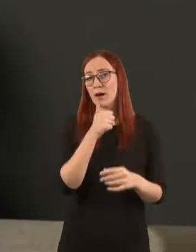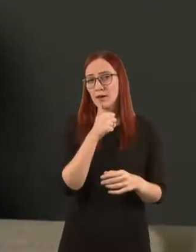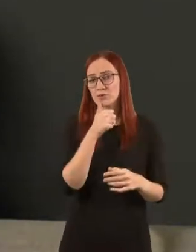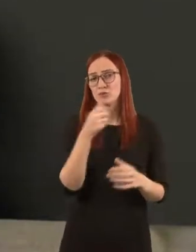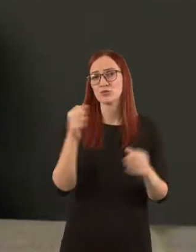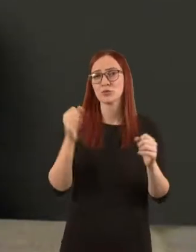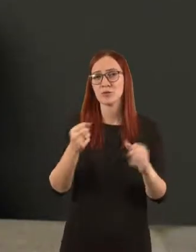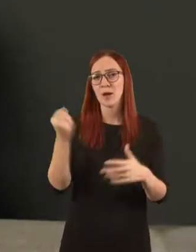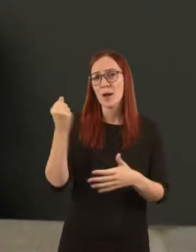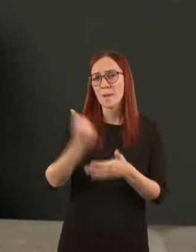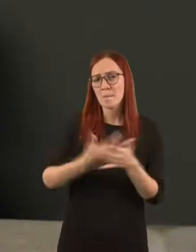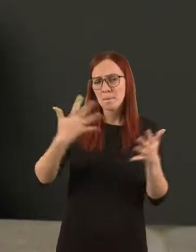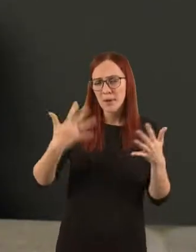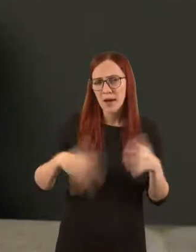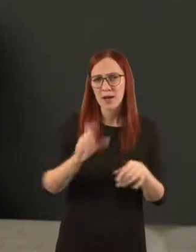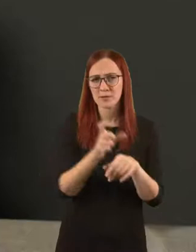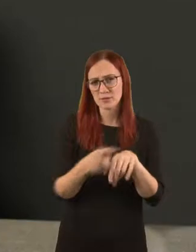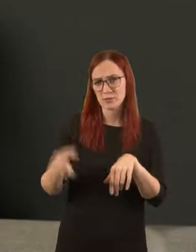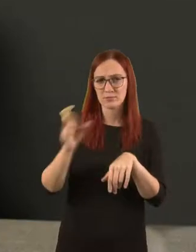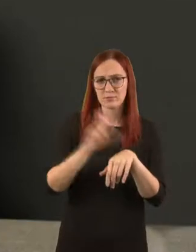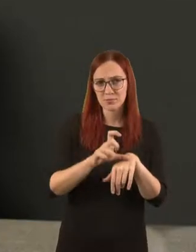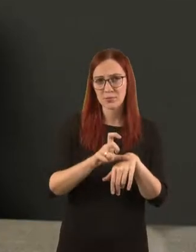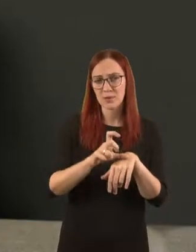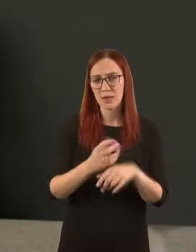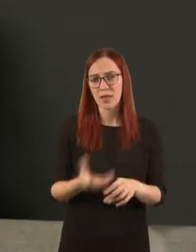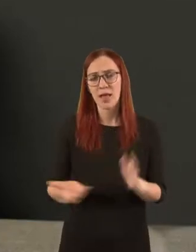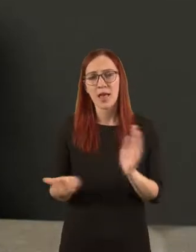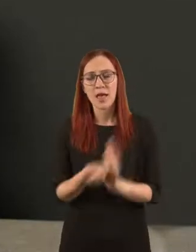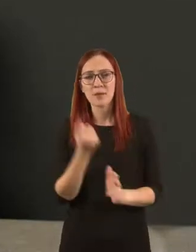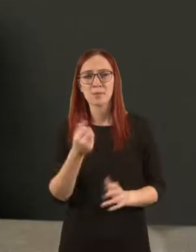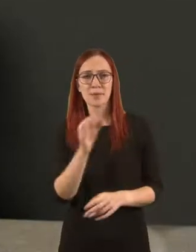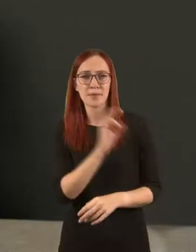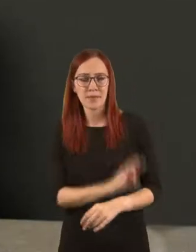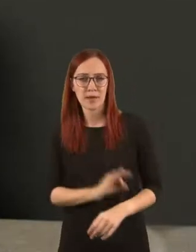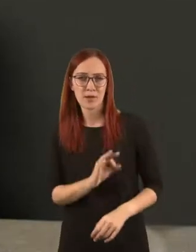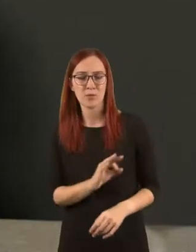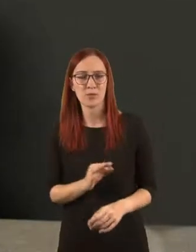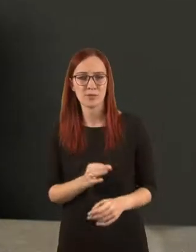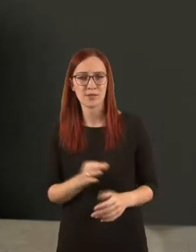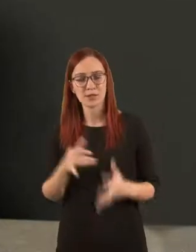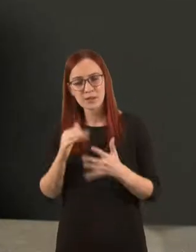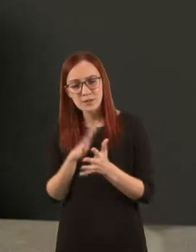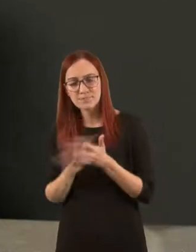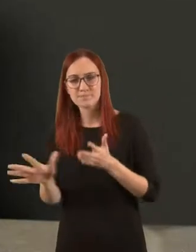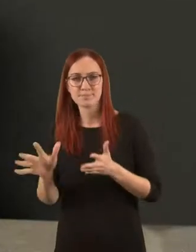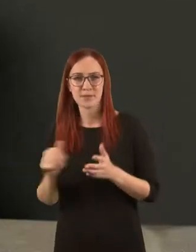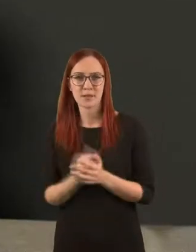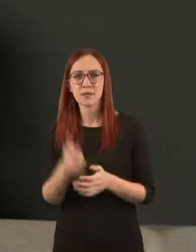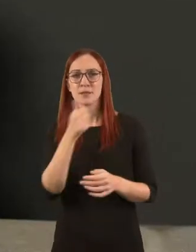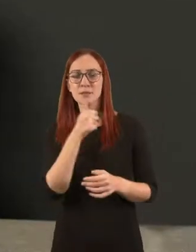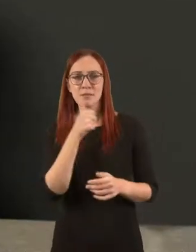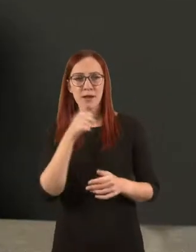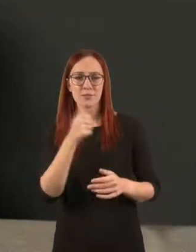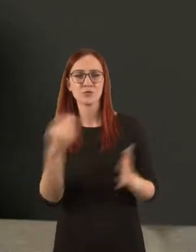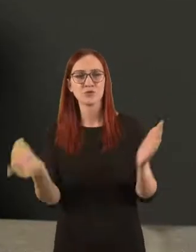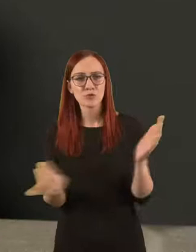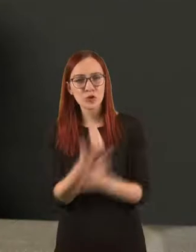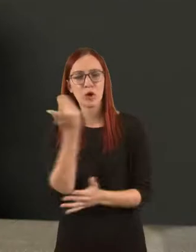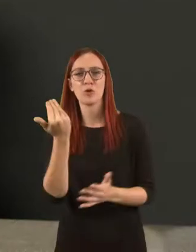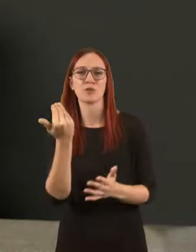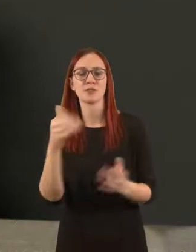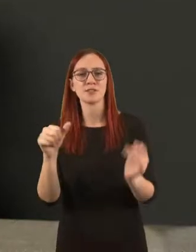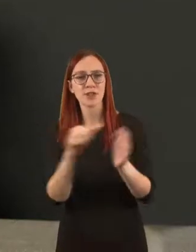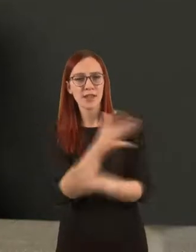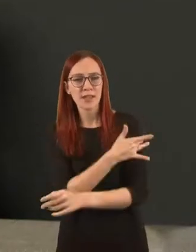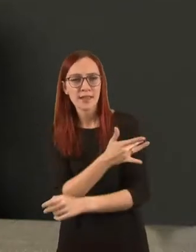regions. And our politicians should find ways to balance